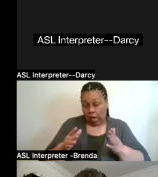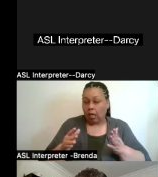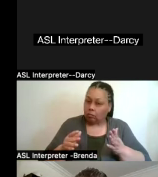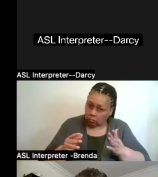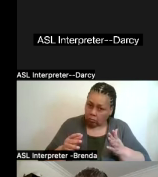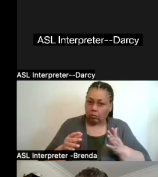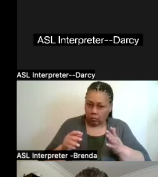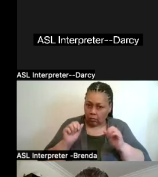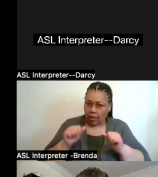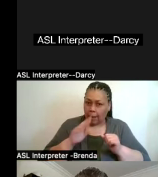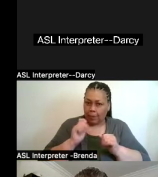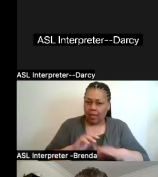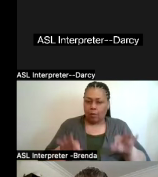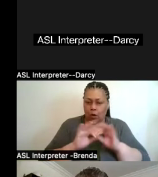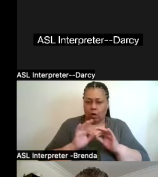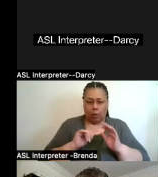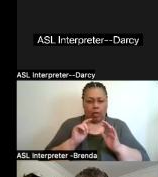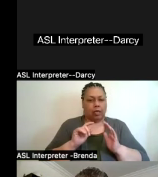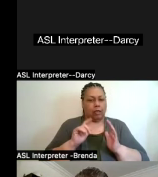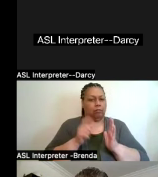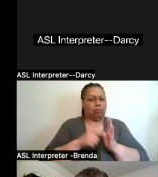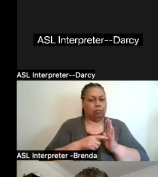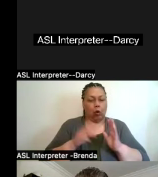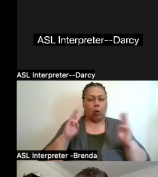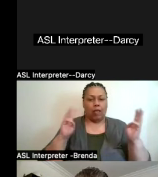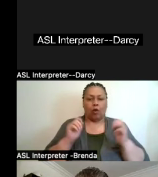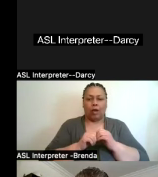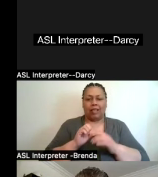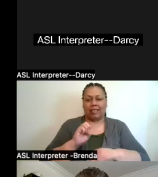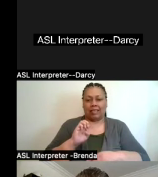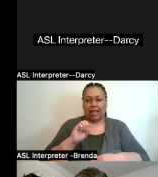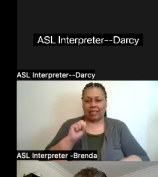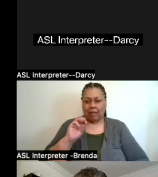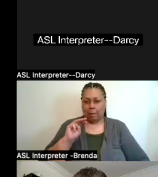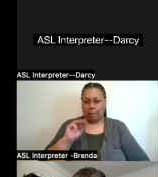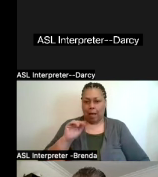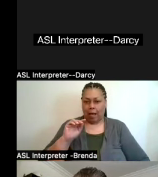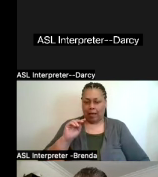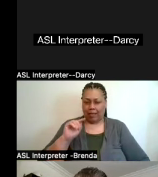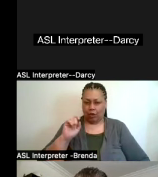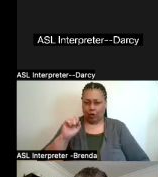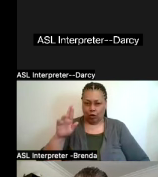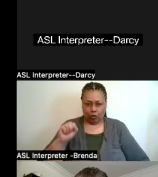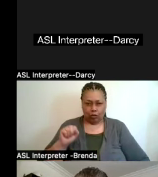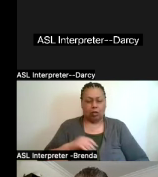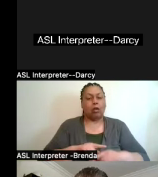we can detect weather with seismometers. And in terms of whether weather